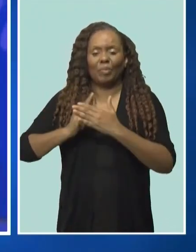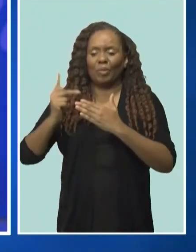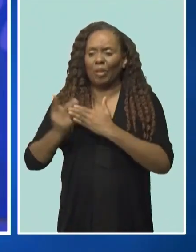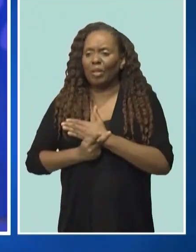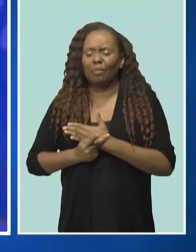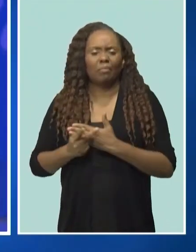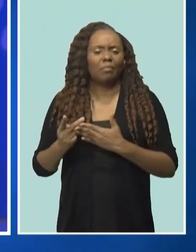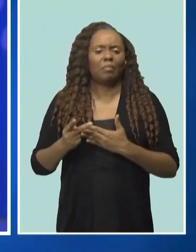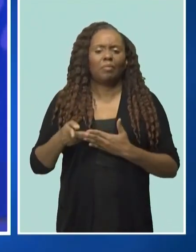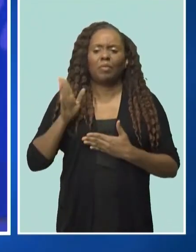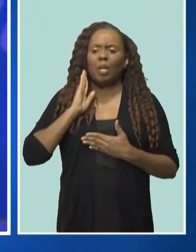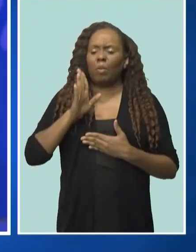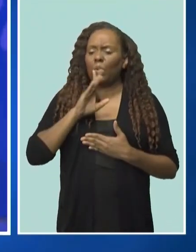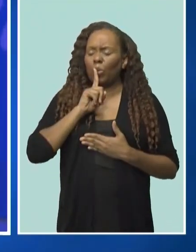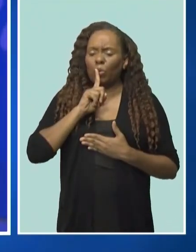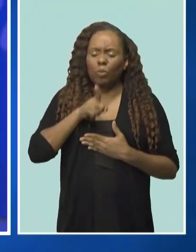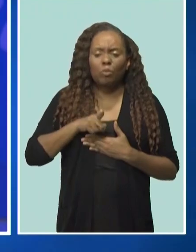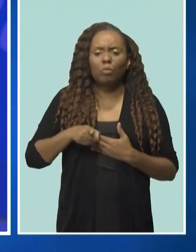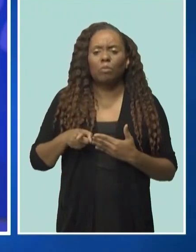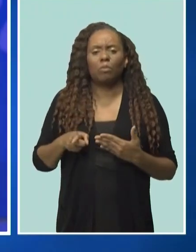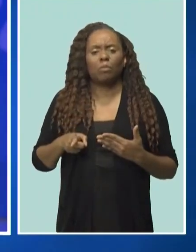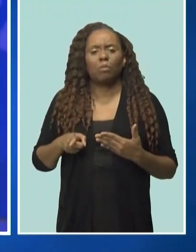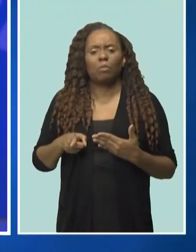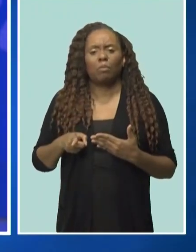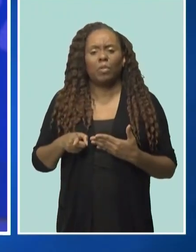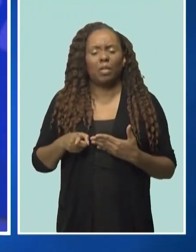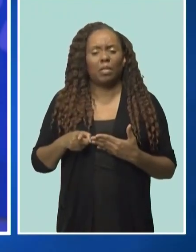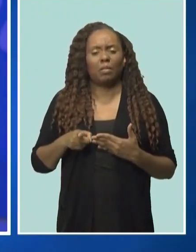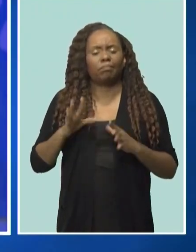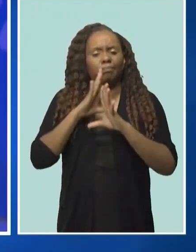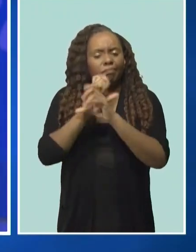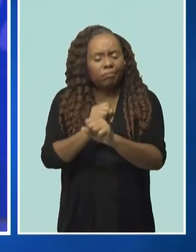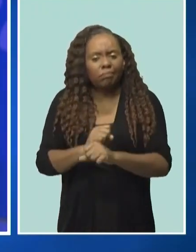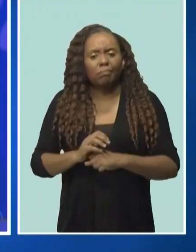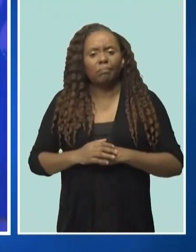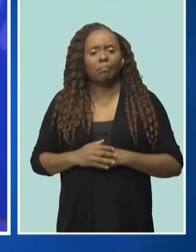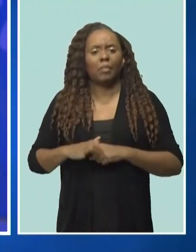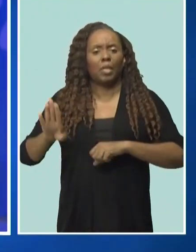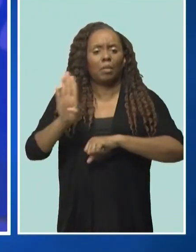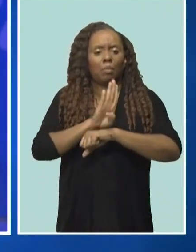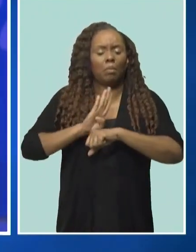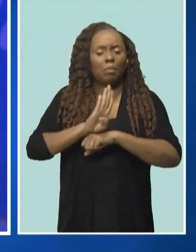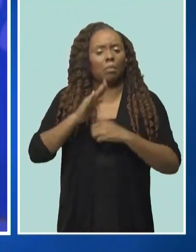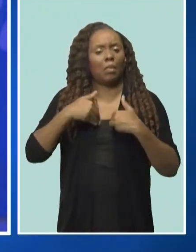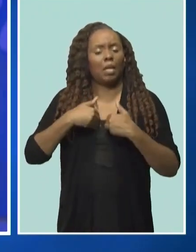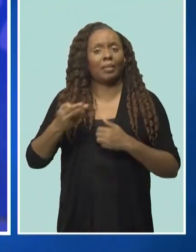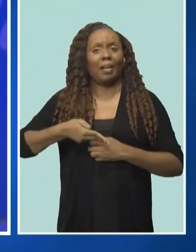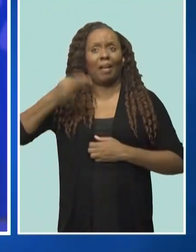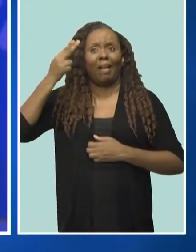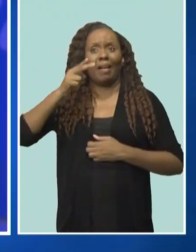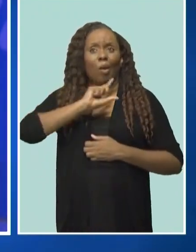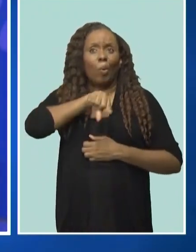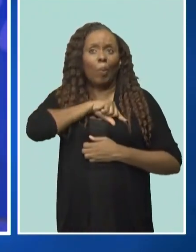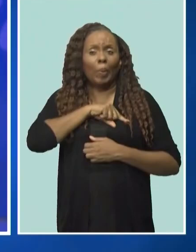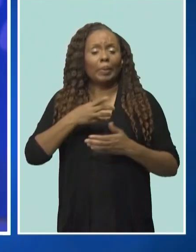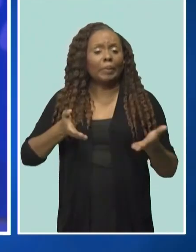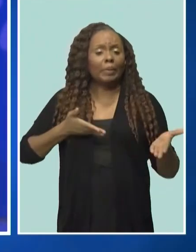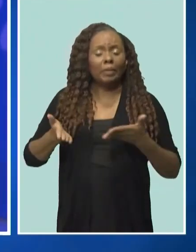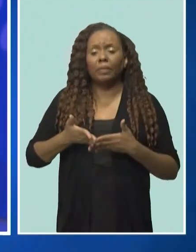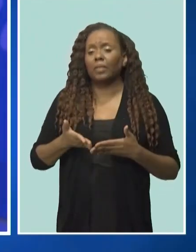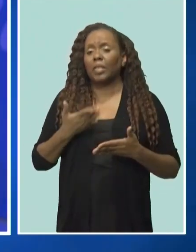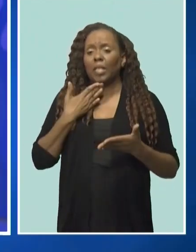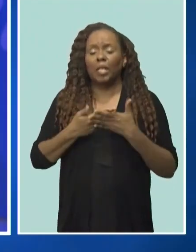will appeal to your clients. Barbados is renowned for a high quality of service, warm